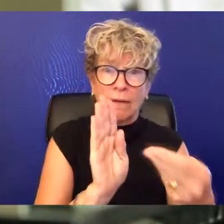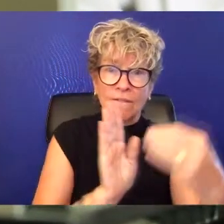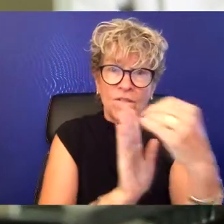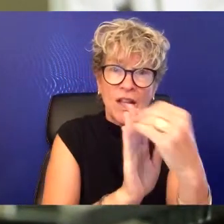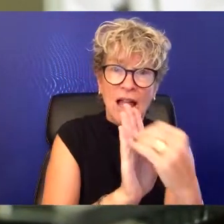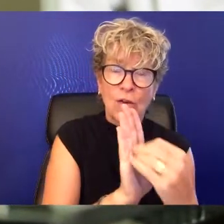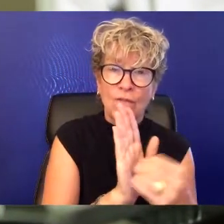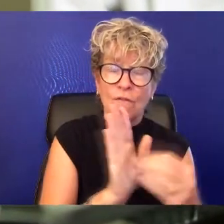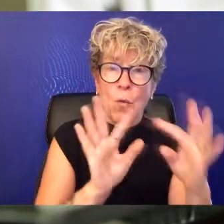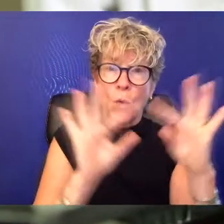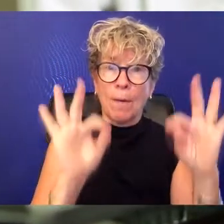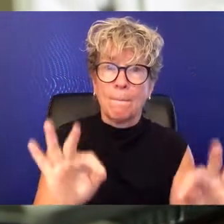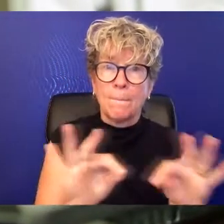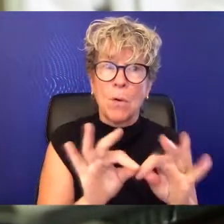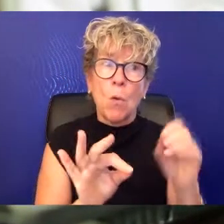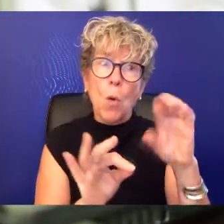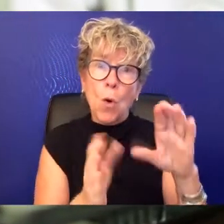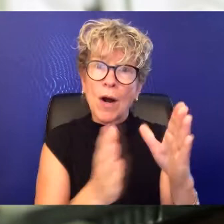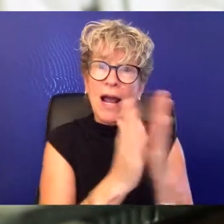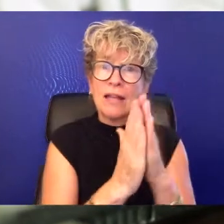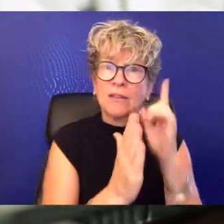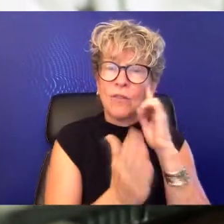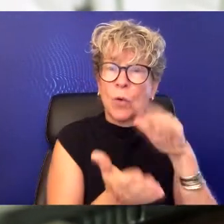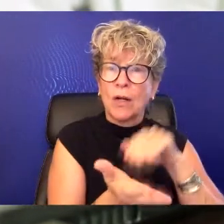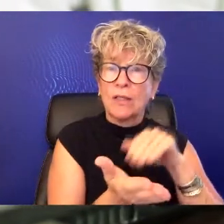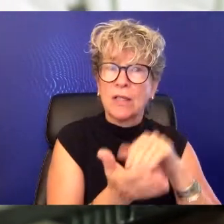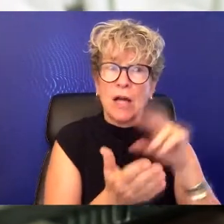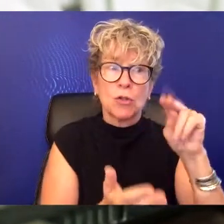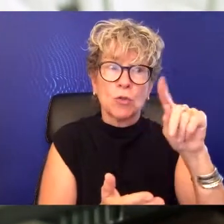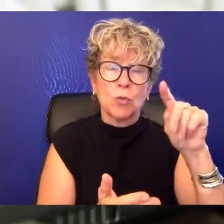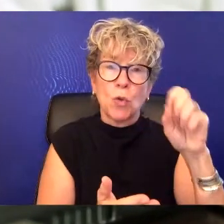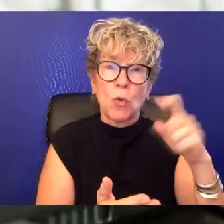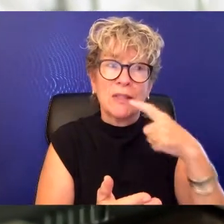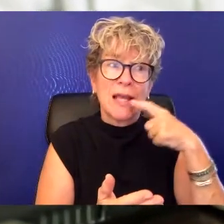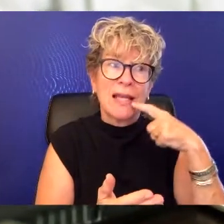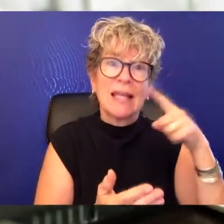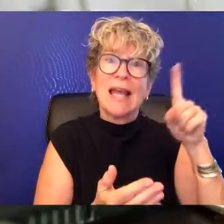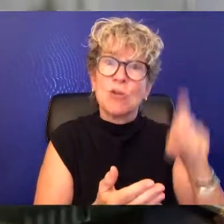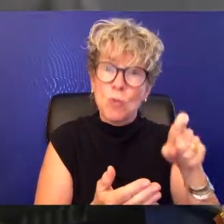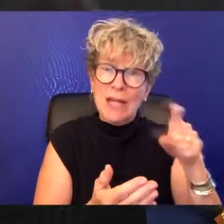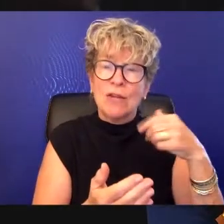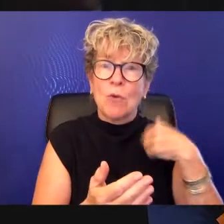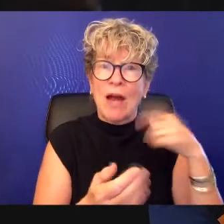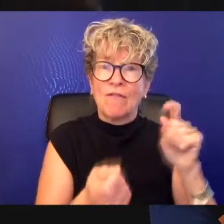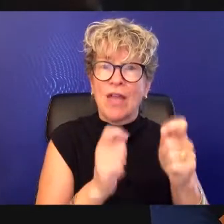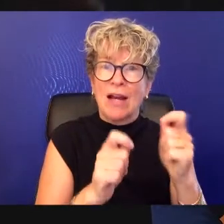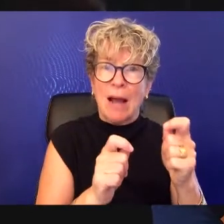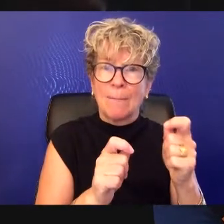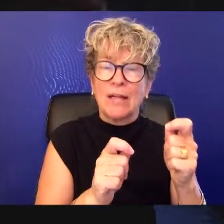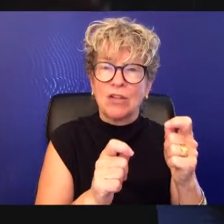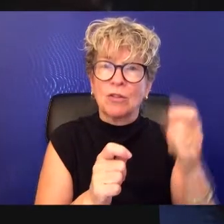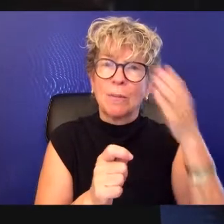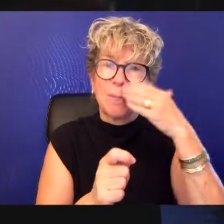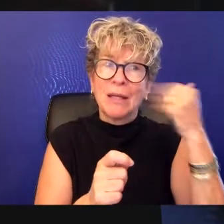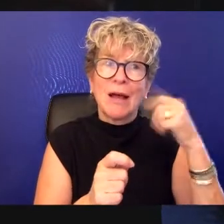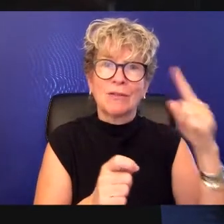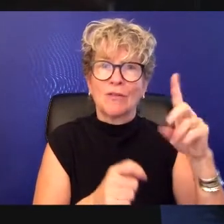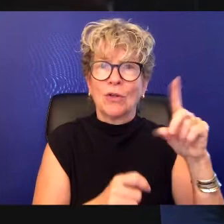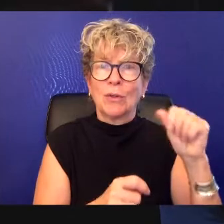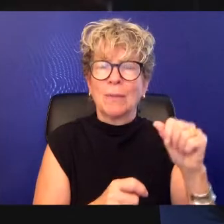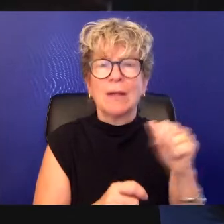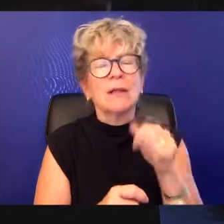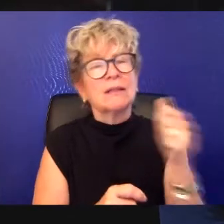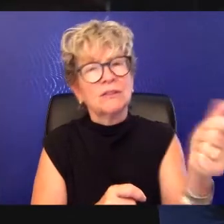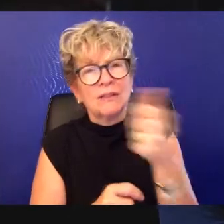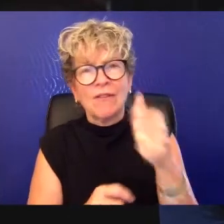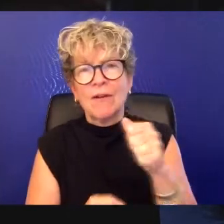ask for a doctor's note saying that you need the following accommodation due to a disability. Be patient with the process and